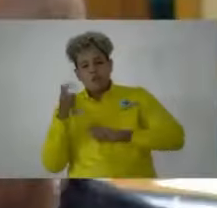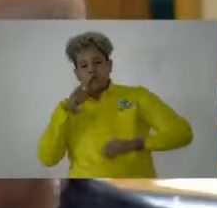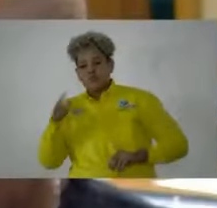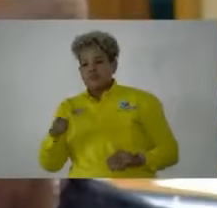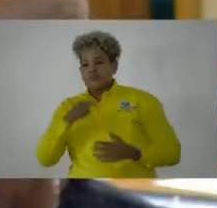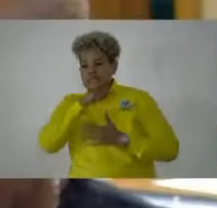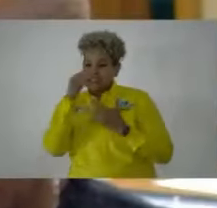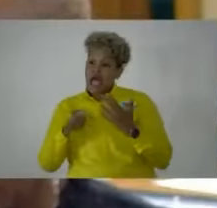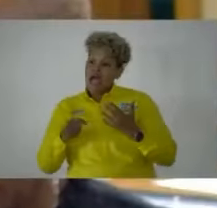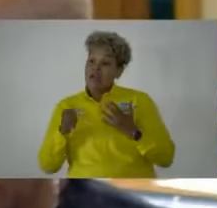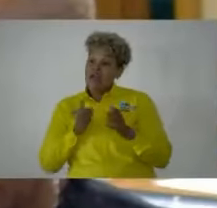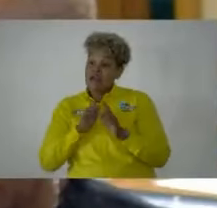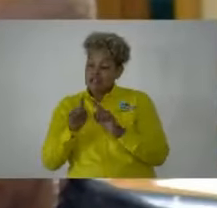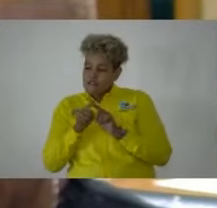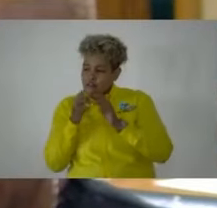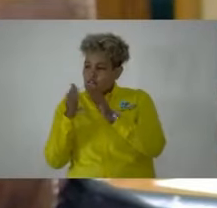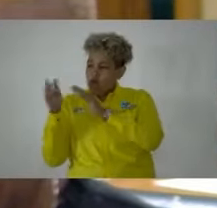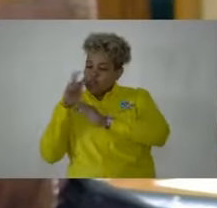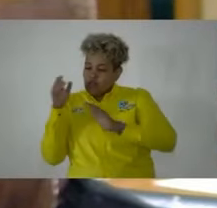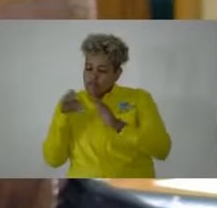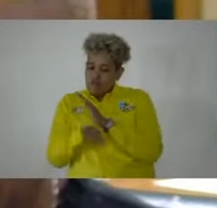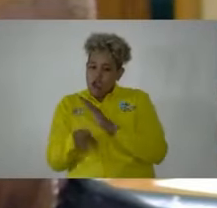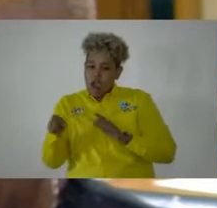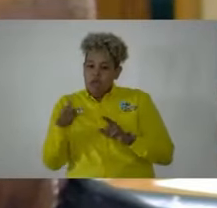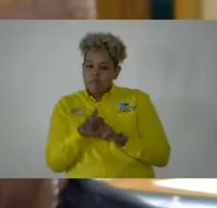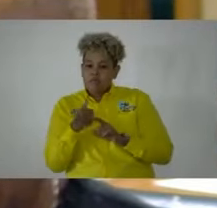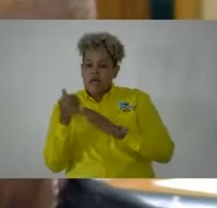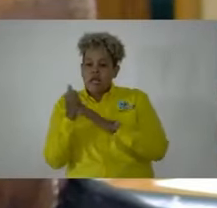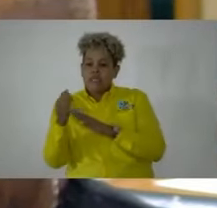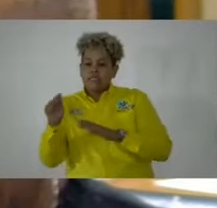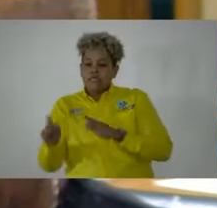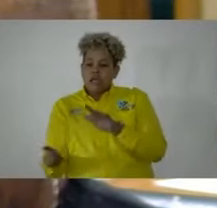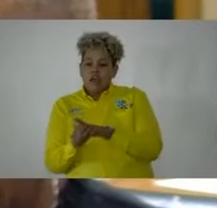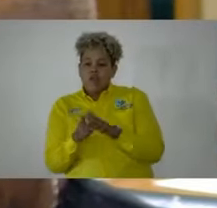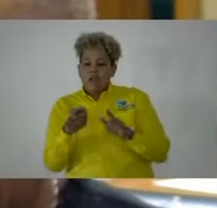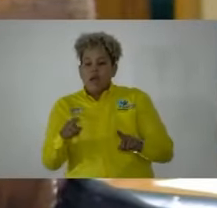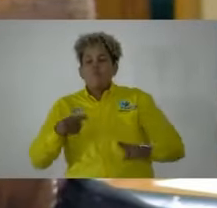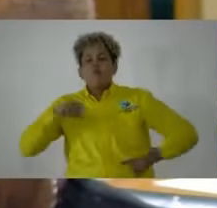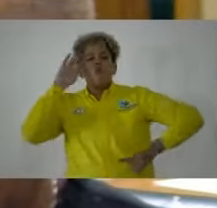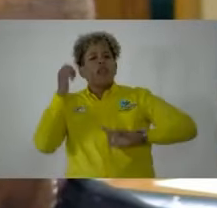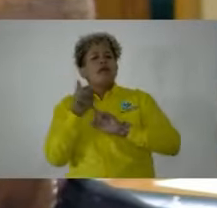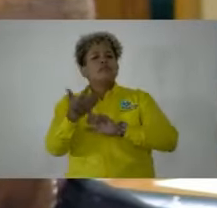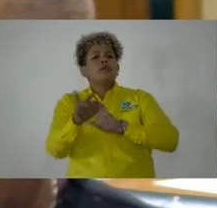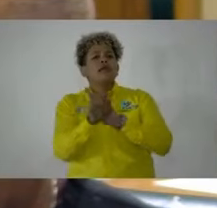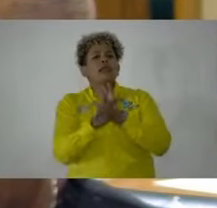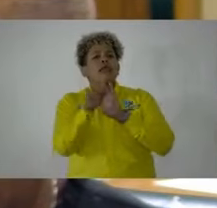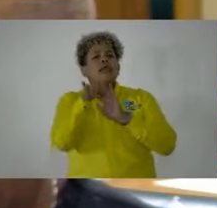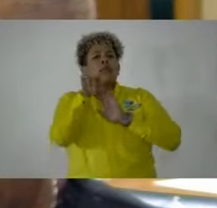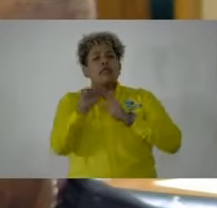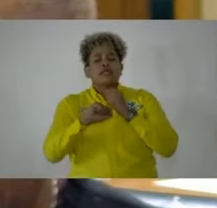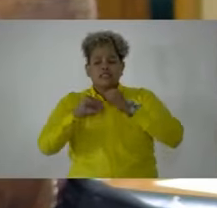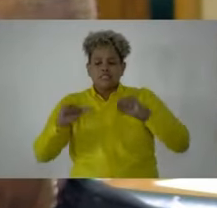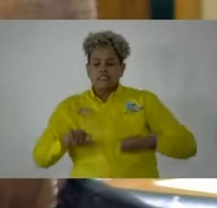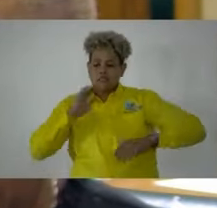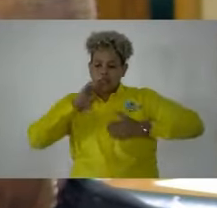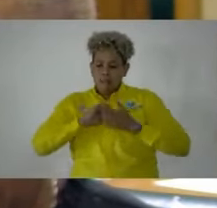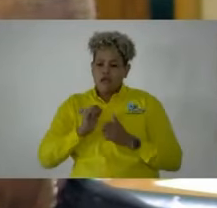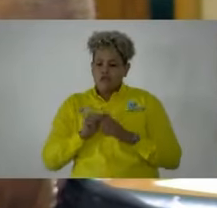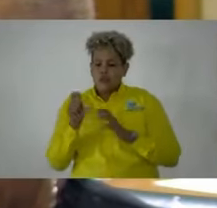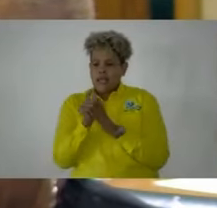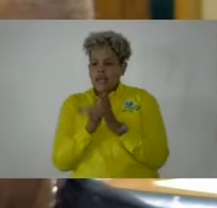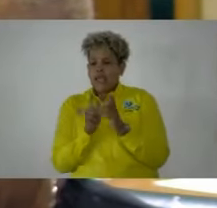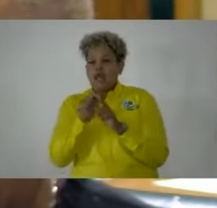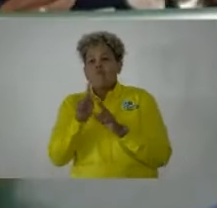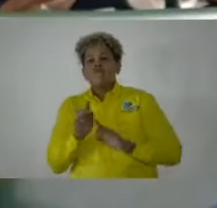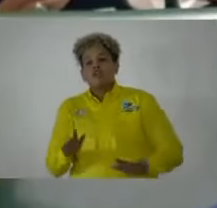forms of crime that leaders can commit. We will expand the legal aid system, in partnership with the legal